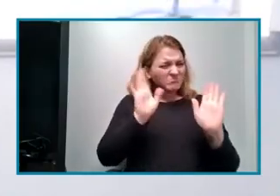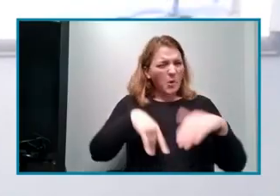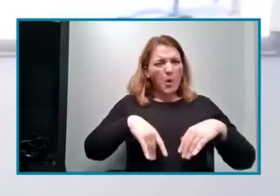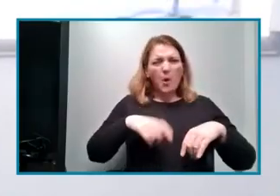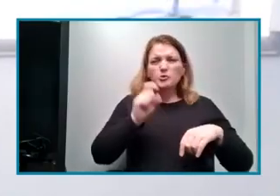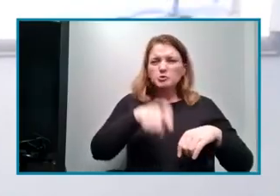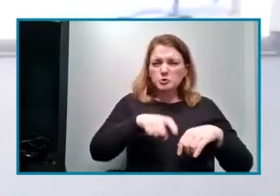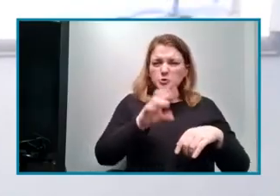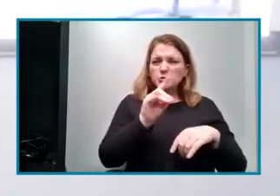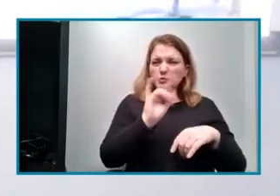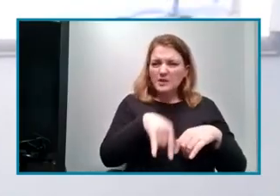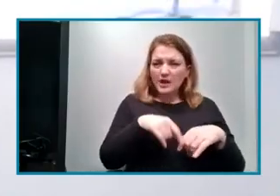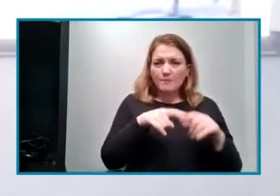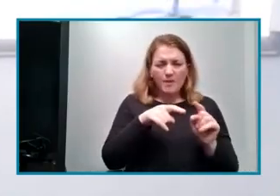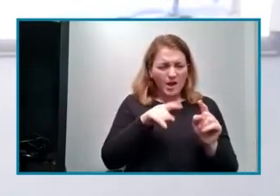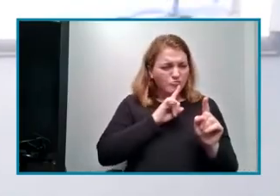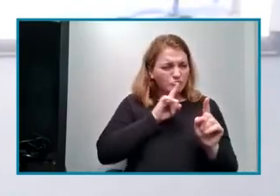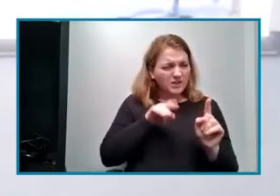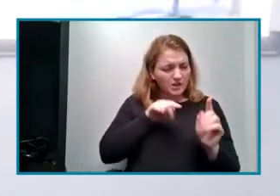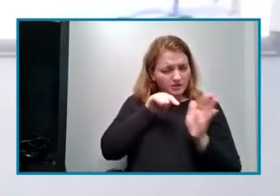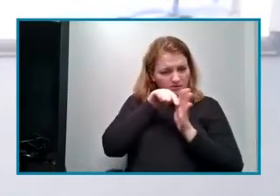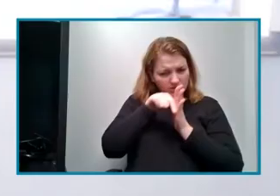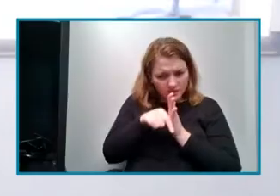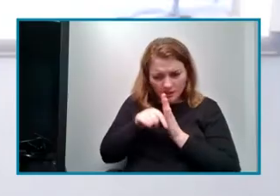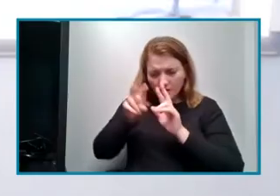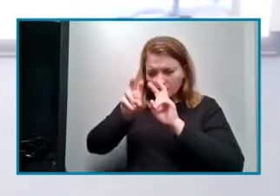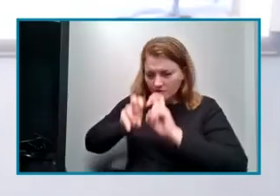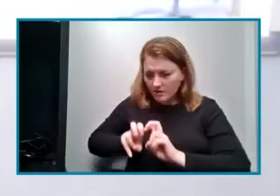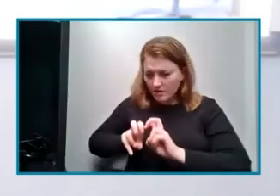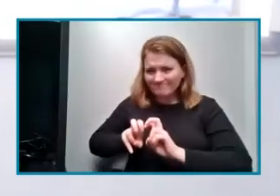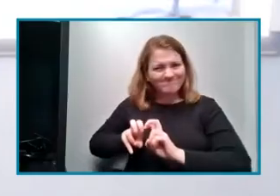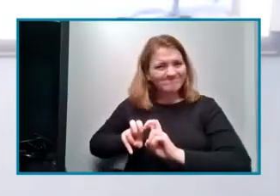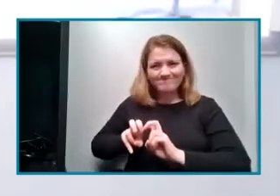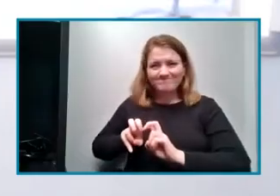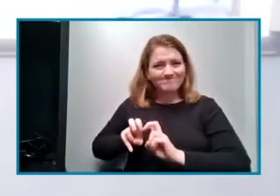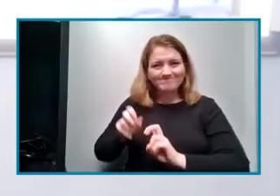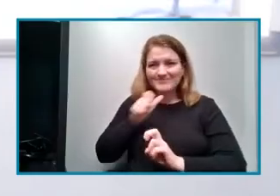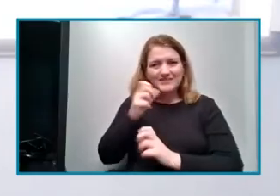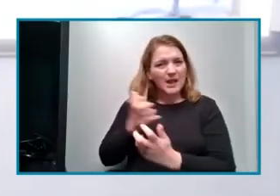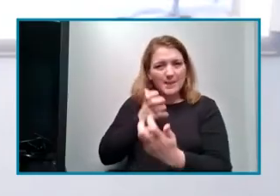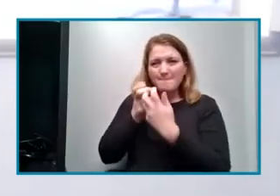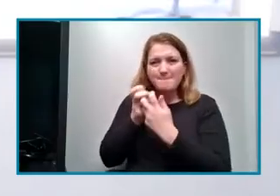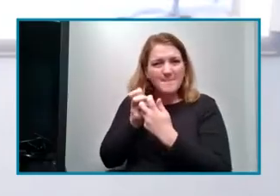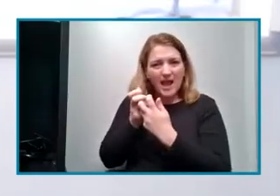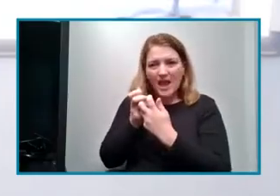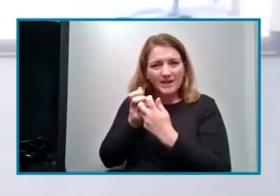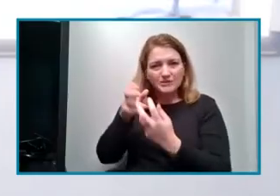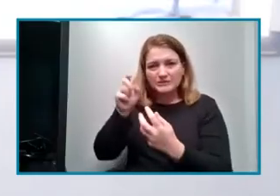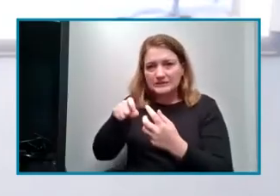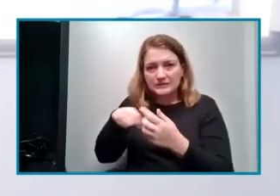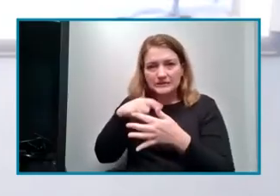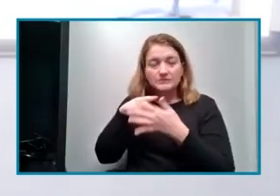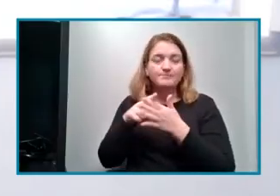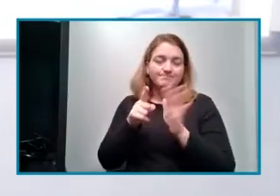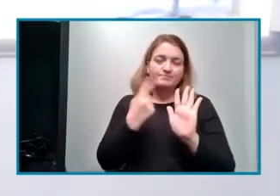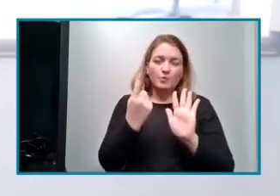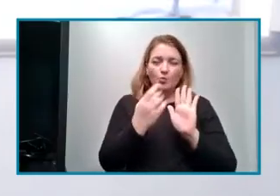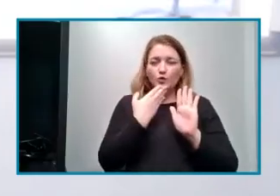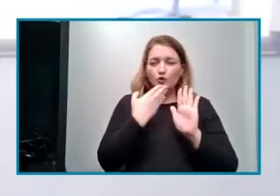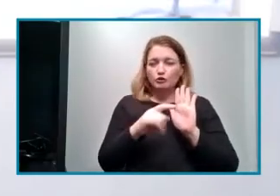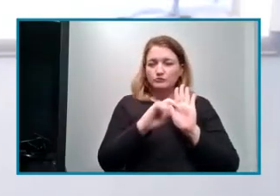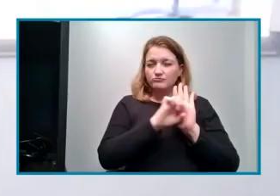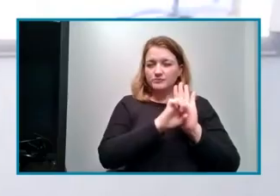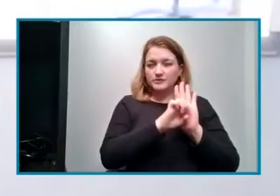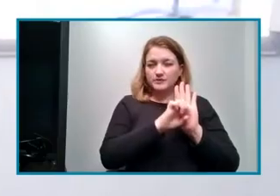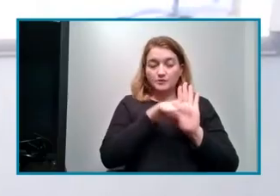ground down into the logic of it, it didn't make a lot of sense. And I'll just give a quick example, right? Like this program that we're workshopping with Creative